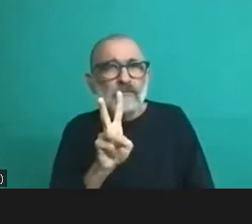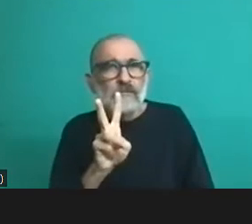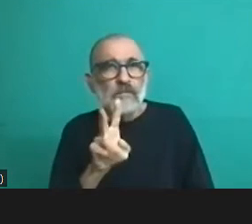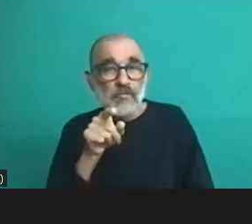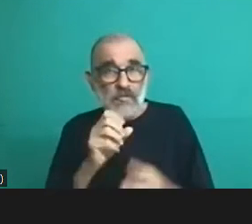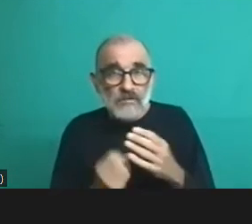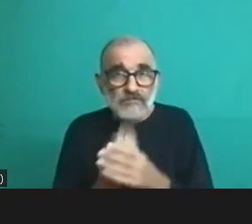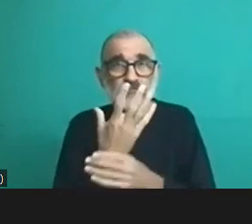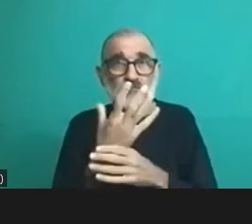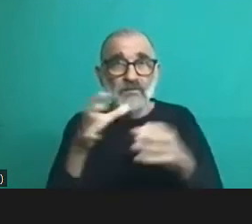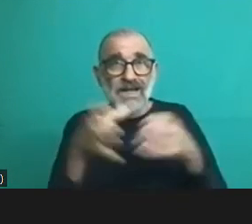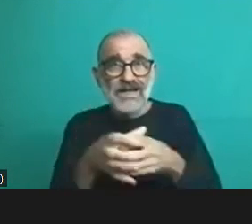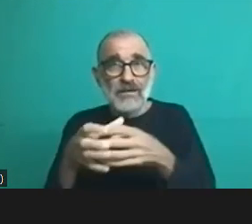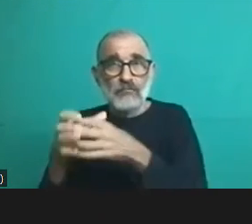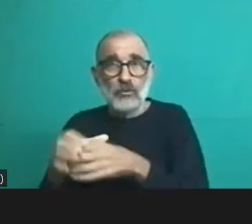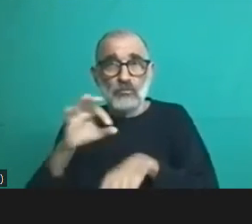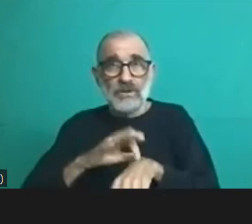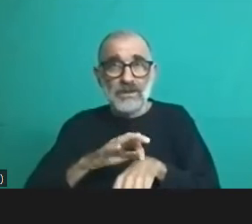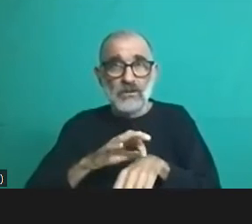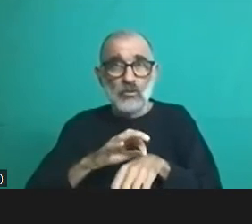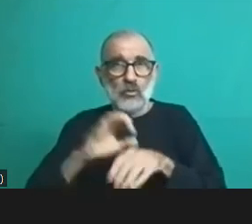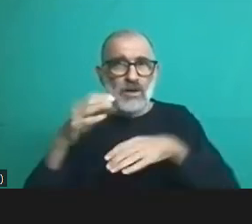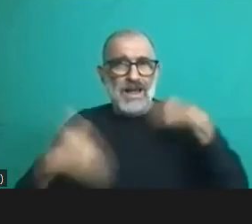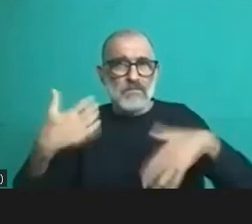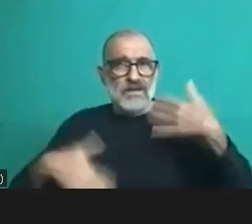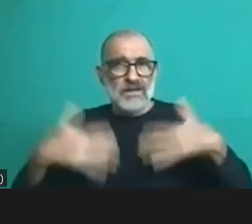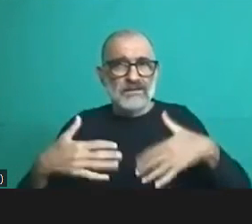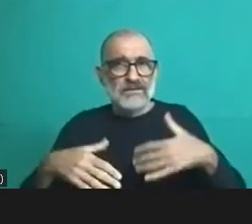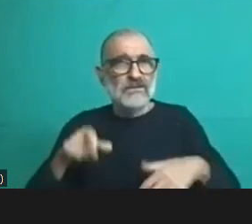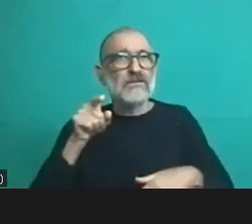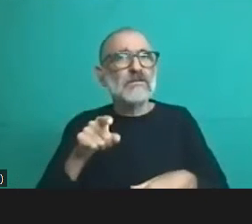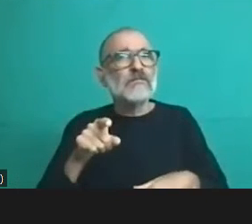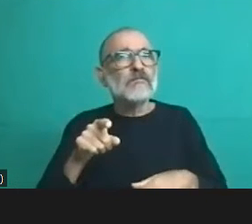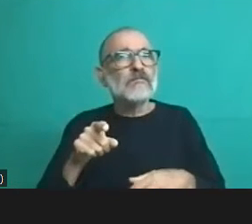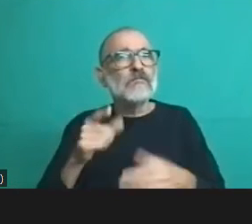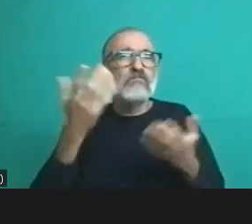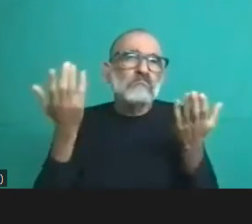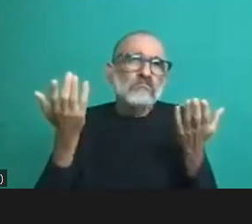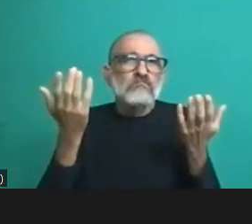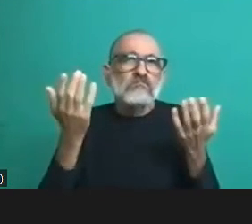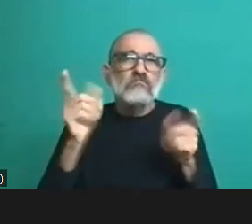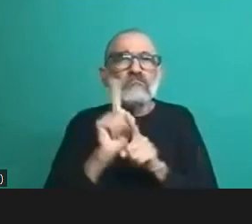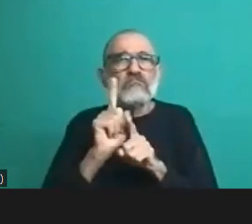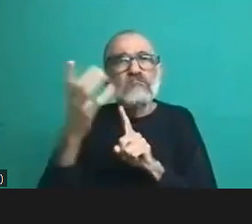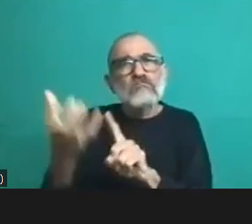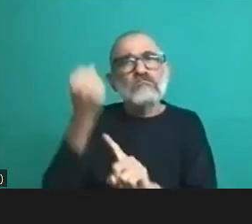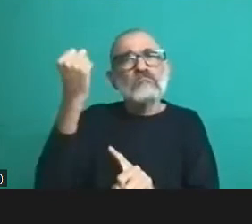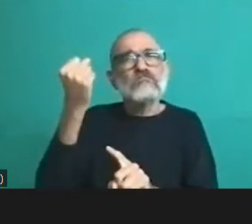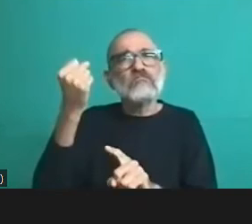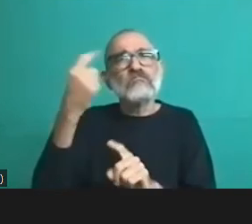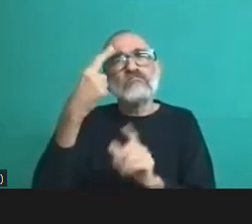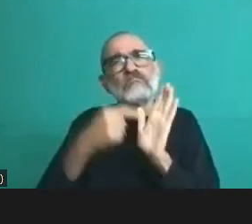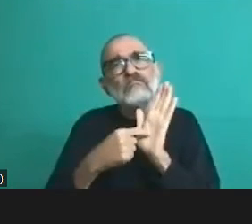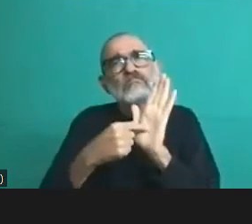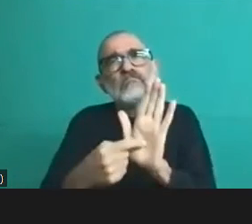an example because hand hygiene is something that is done in emergency situations,